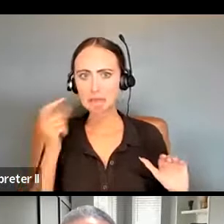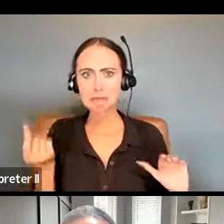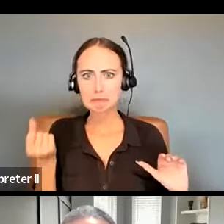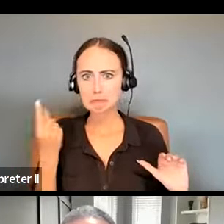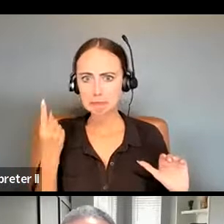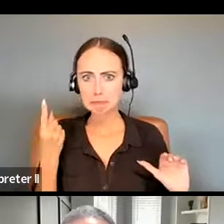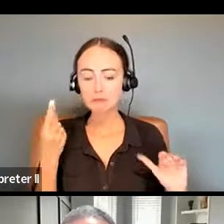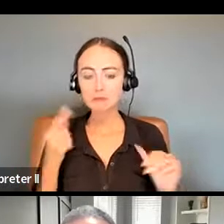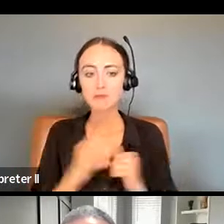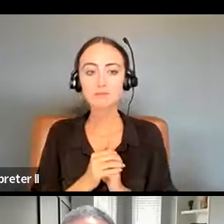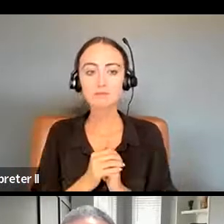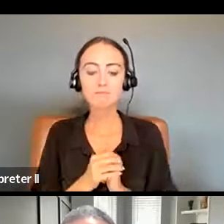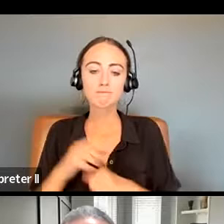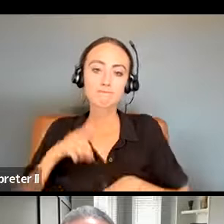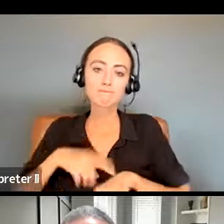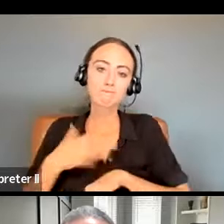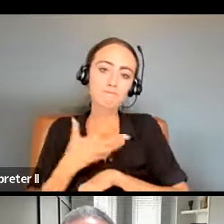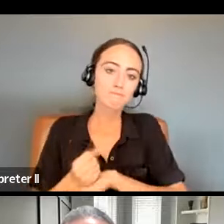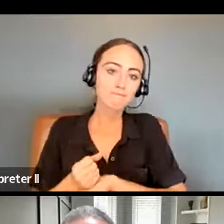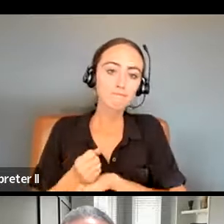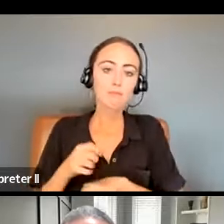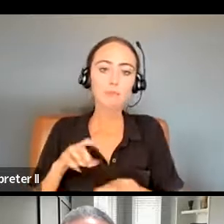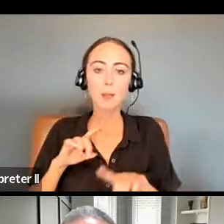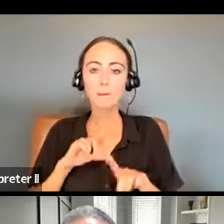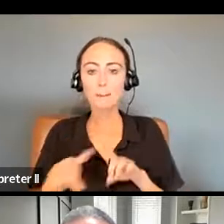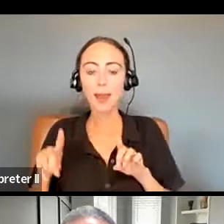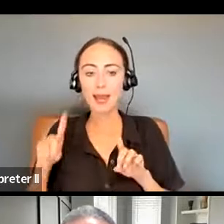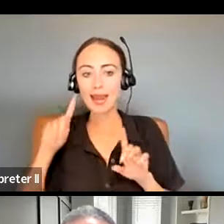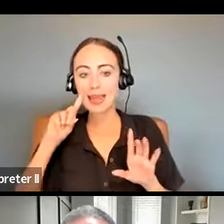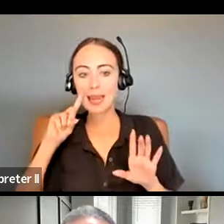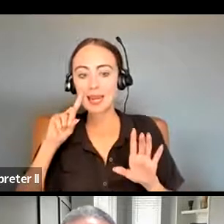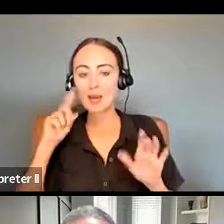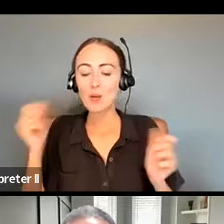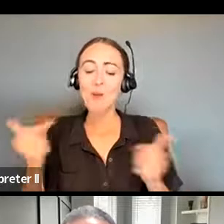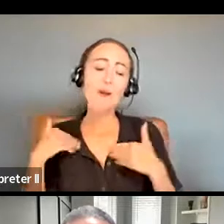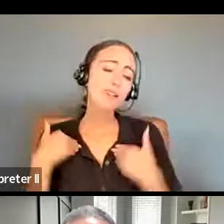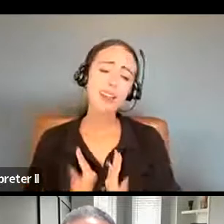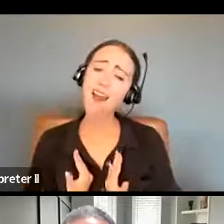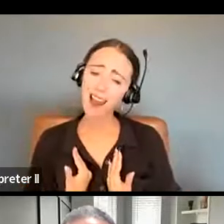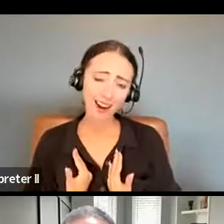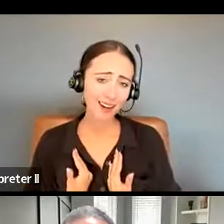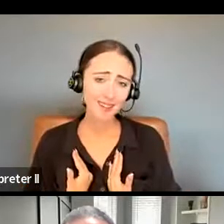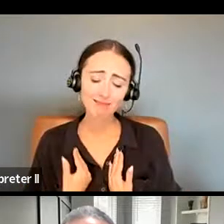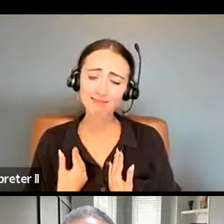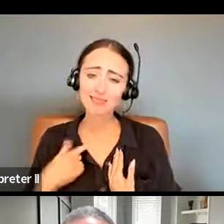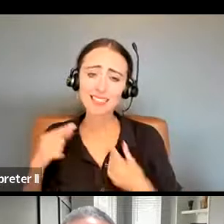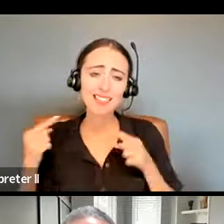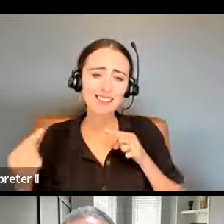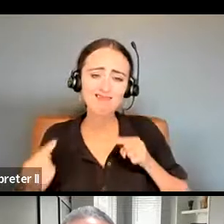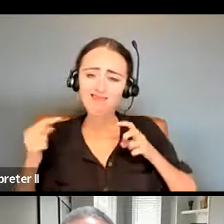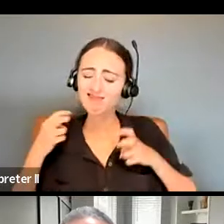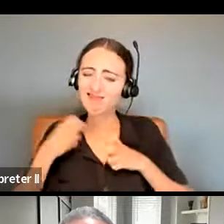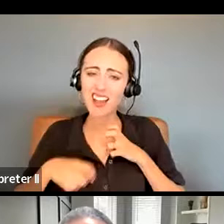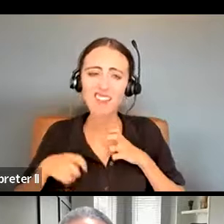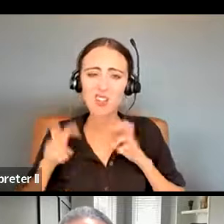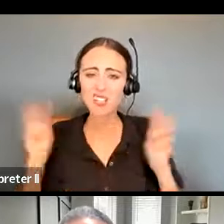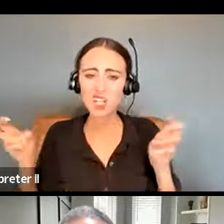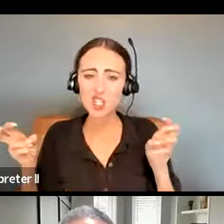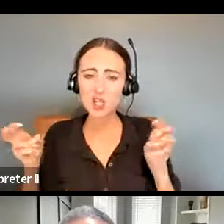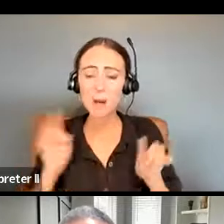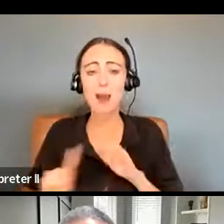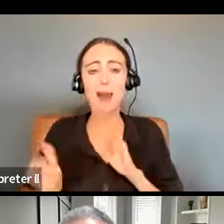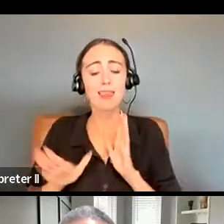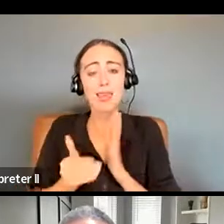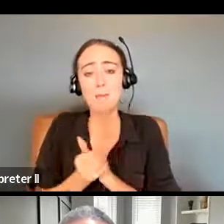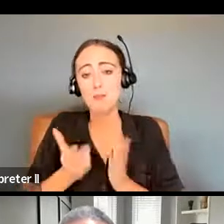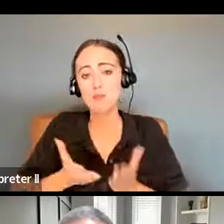sense. I'm out of time, but I think we're all tired. This is a difficult issue, but the